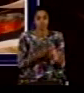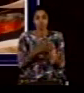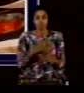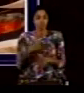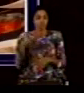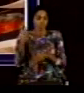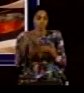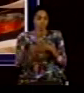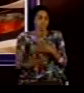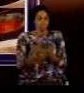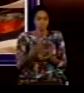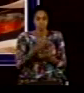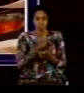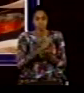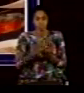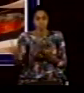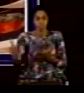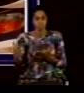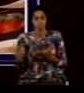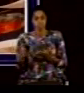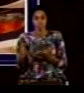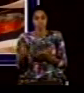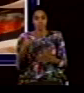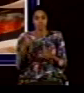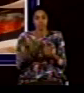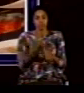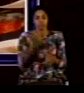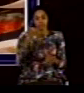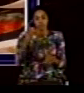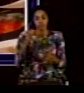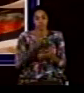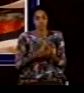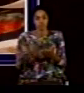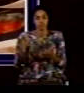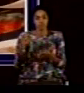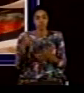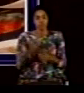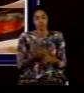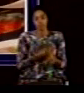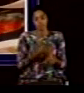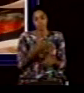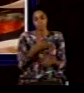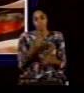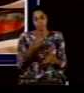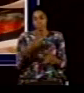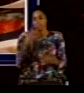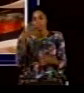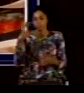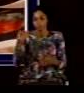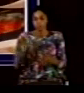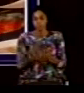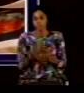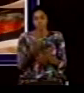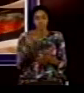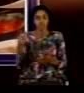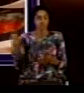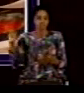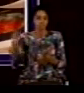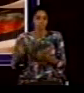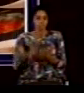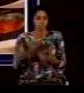following week. That was first week in March. I told them that I needed them to do